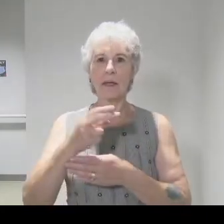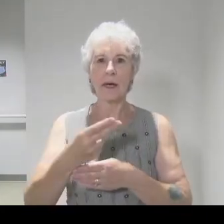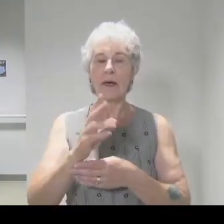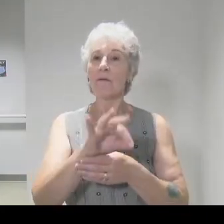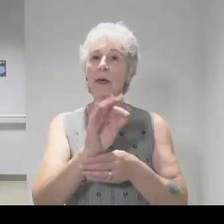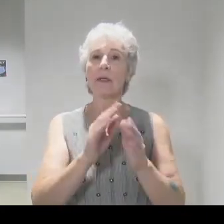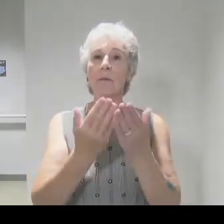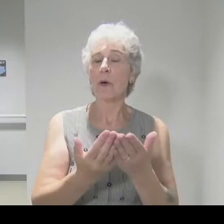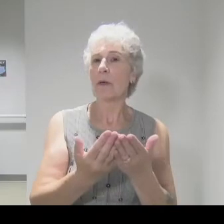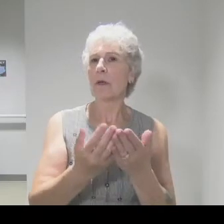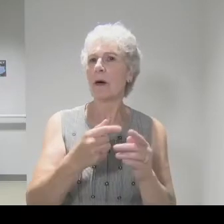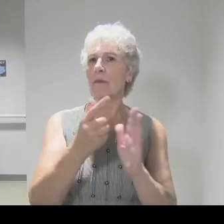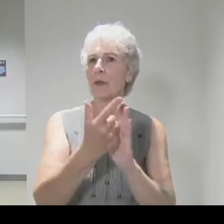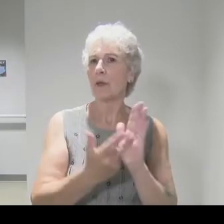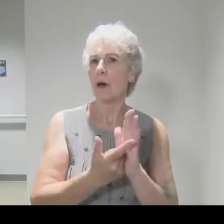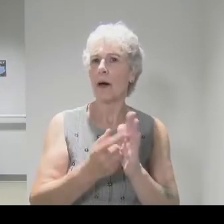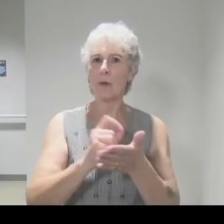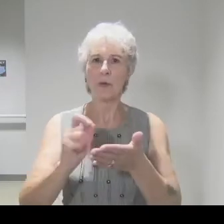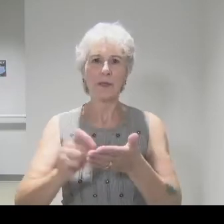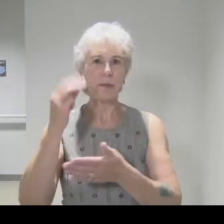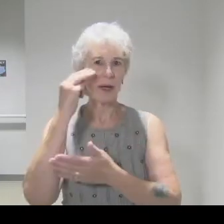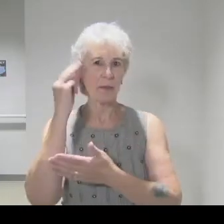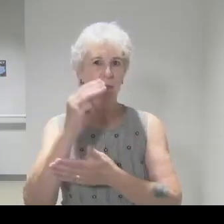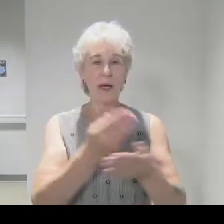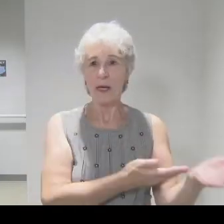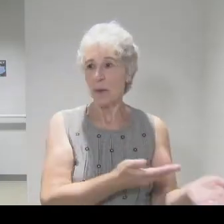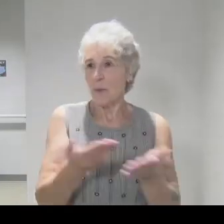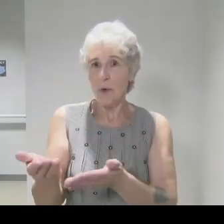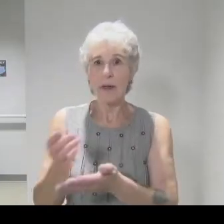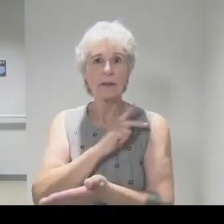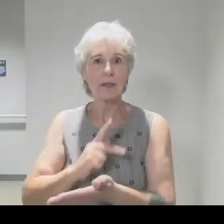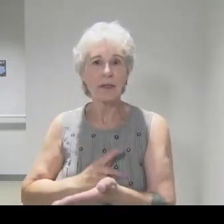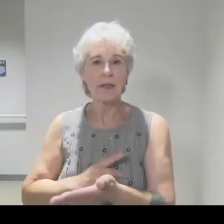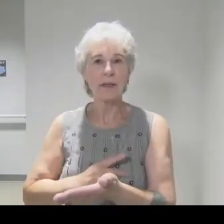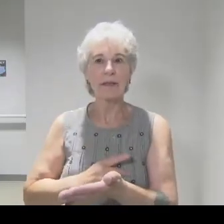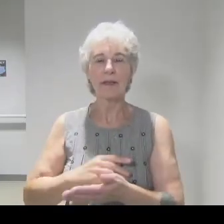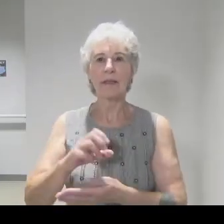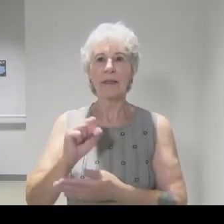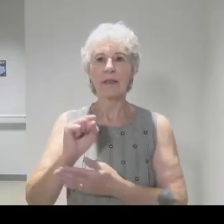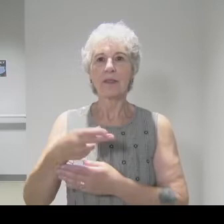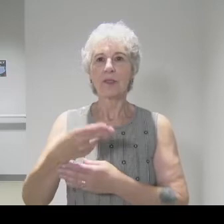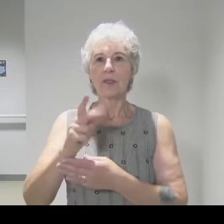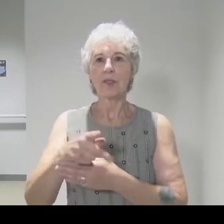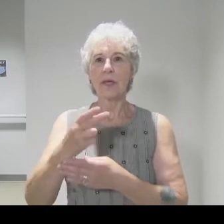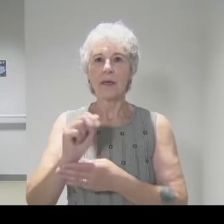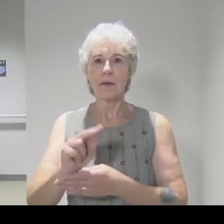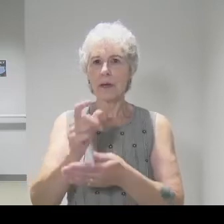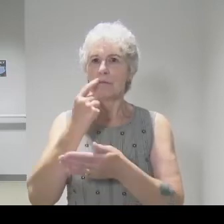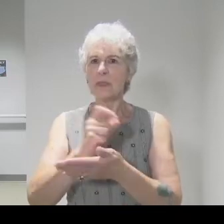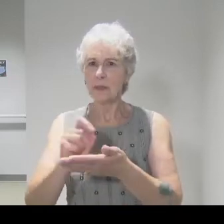book of the law written by Moses, and he brought it before the king, and Shaphan and the priest read